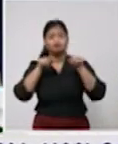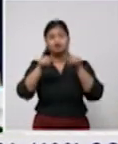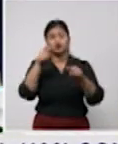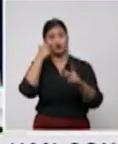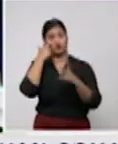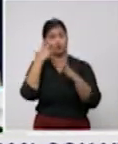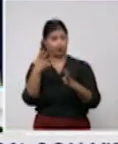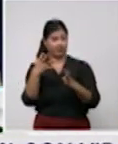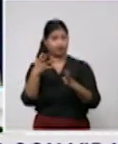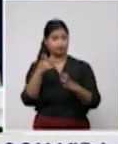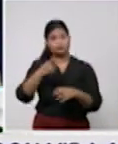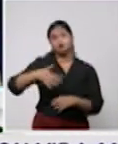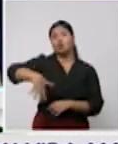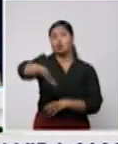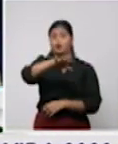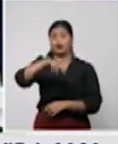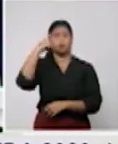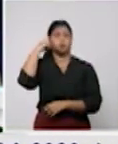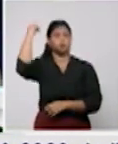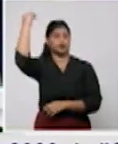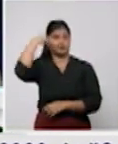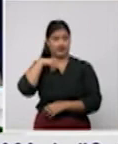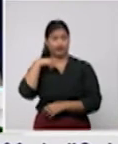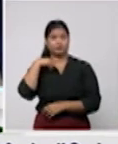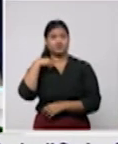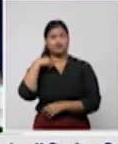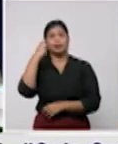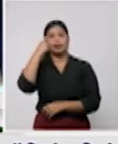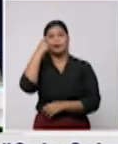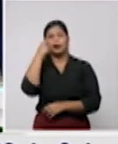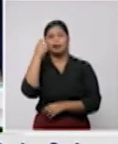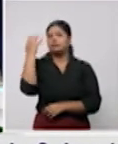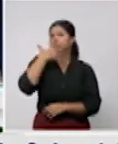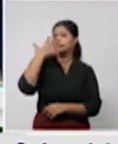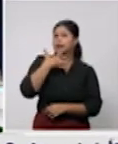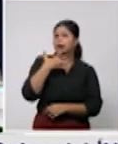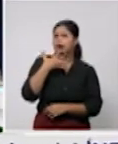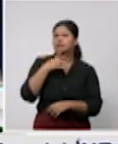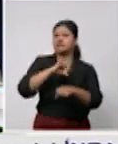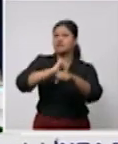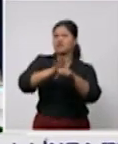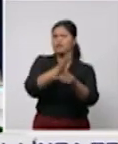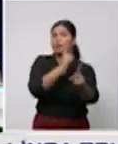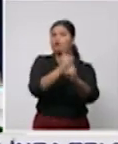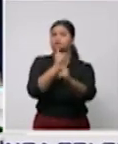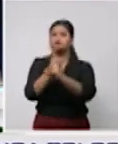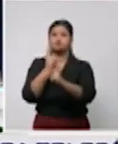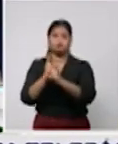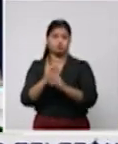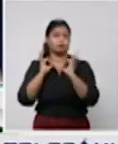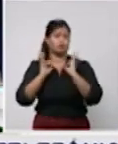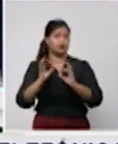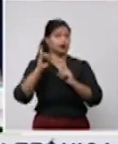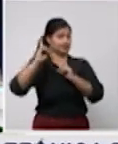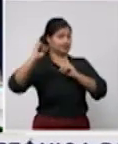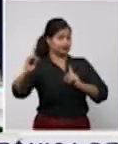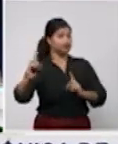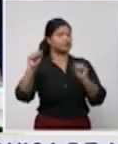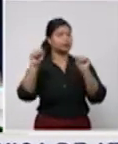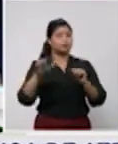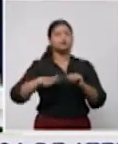to be determined. We are working hard to locate the source given how important this is